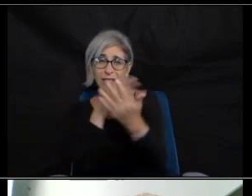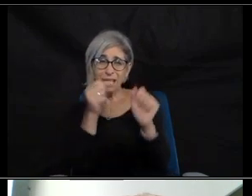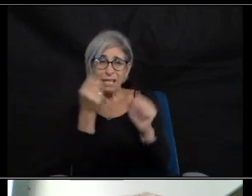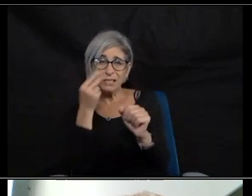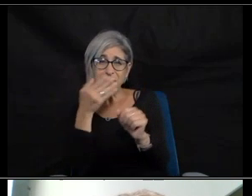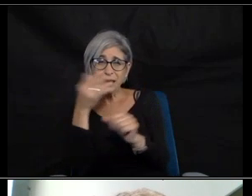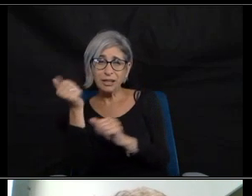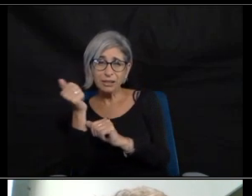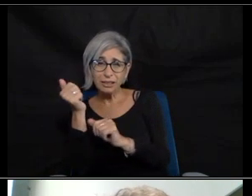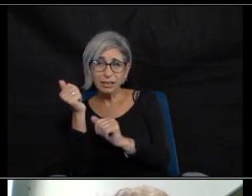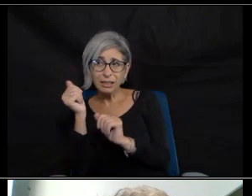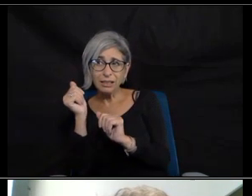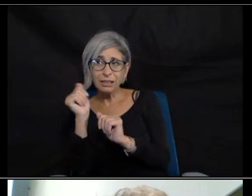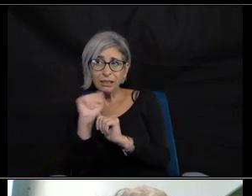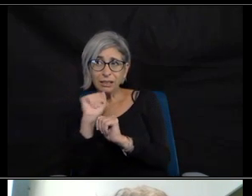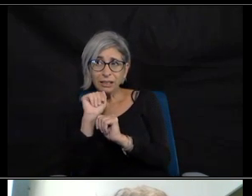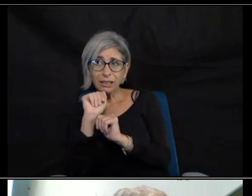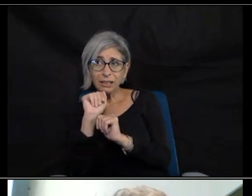better?